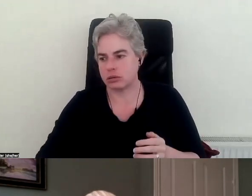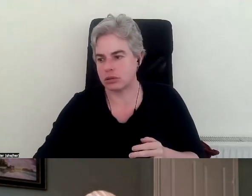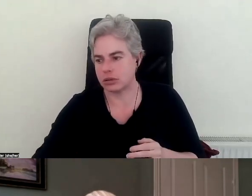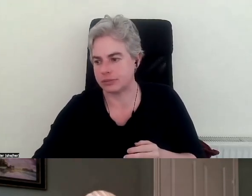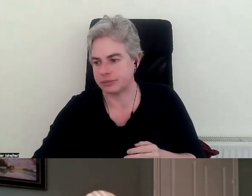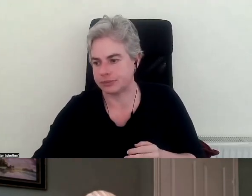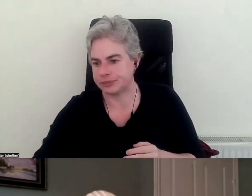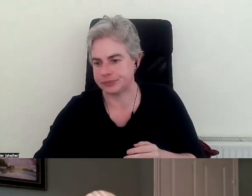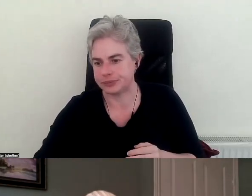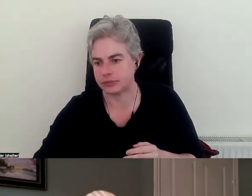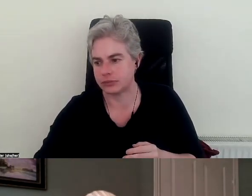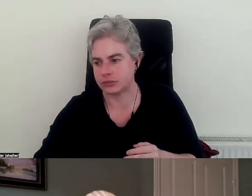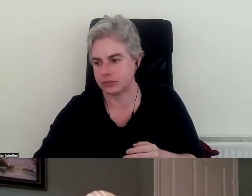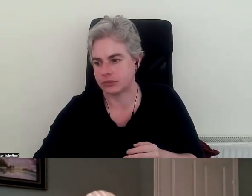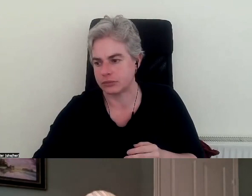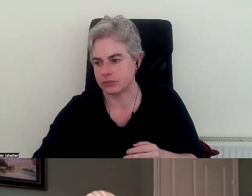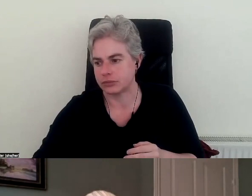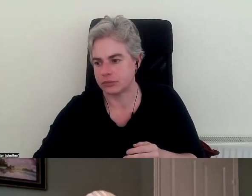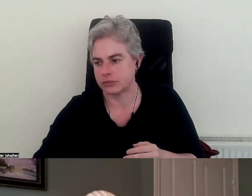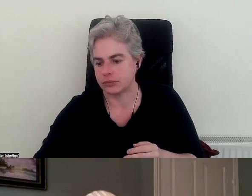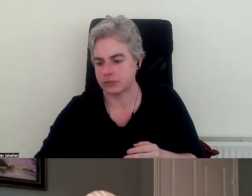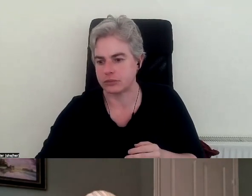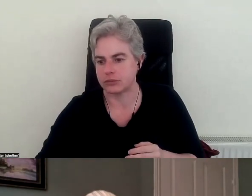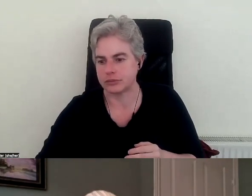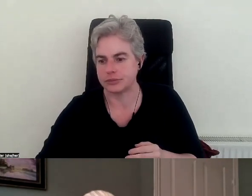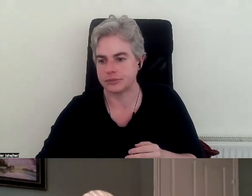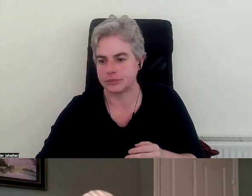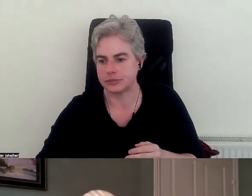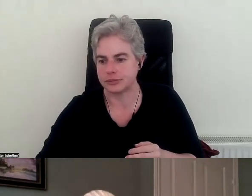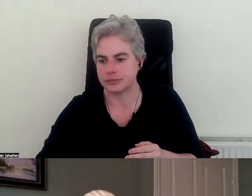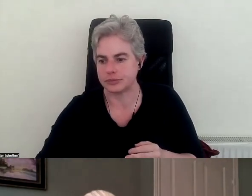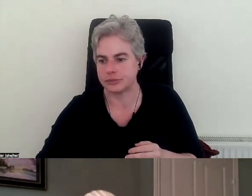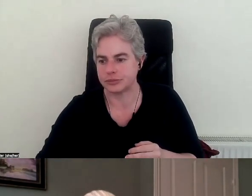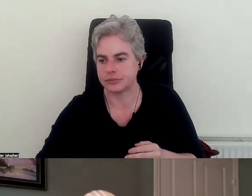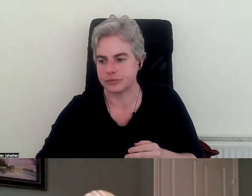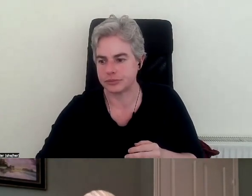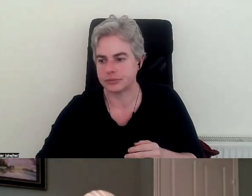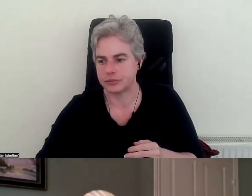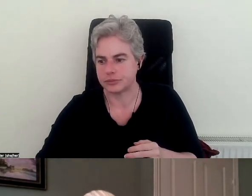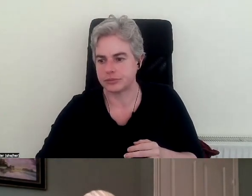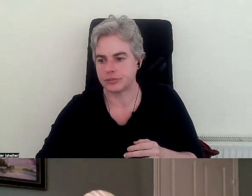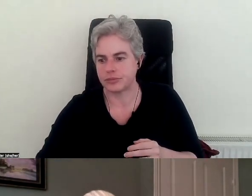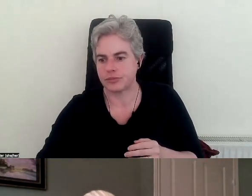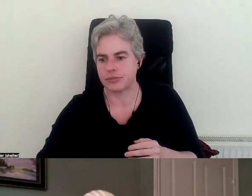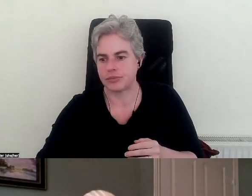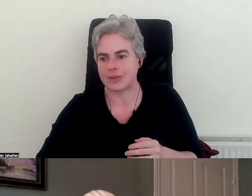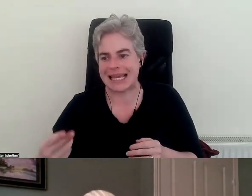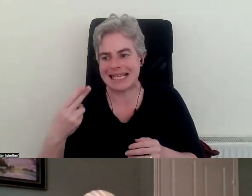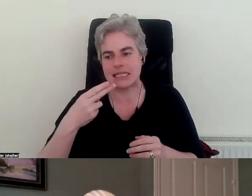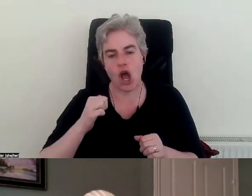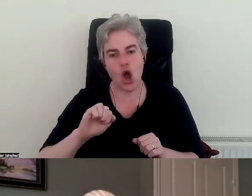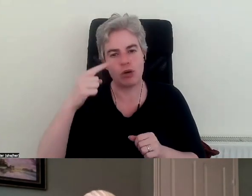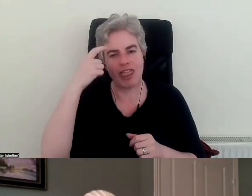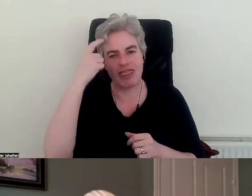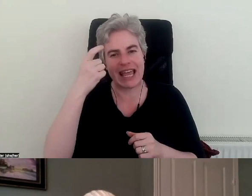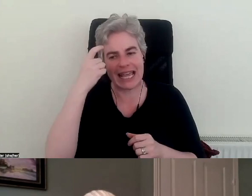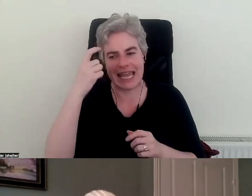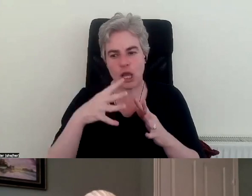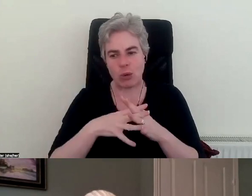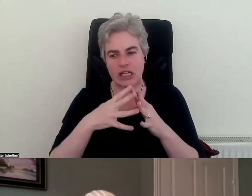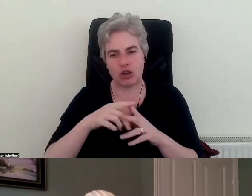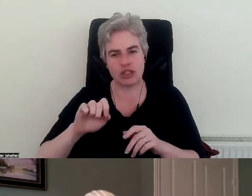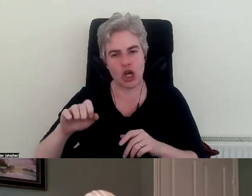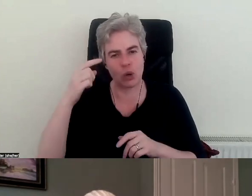which and where that comes from, and perhaps Westcott's own thinking, because I wonder if it's possible to do some distinctions